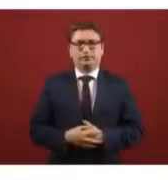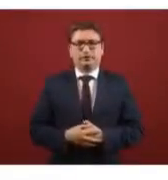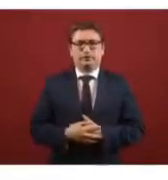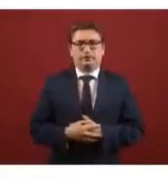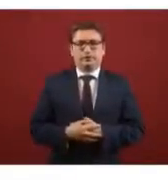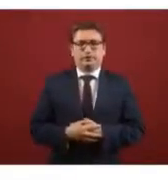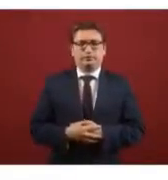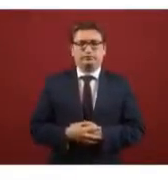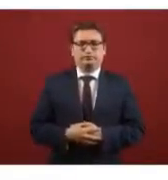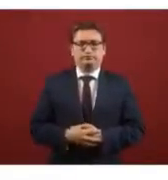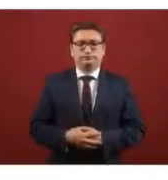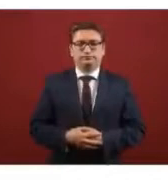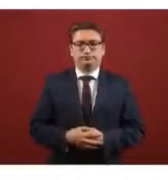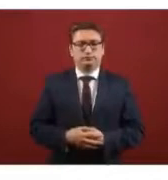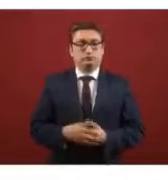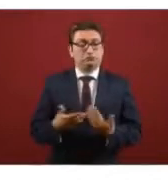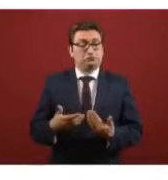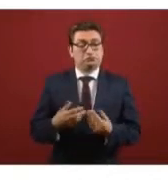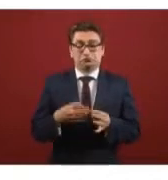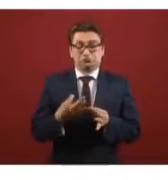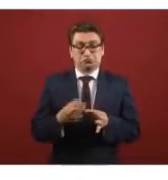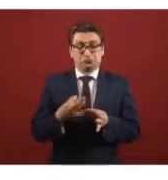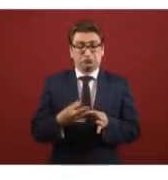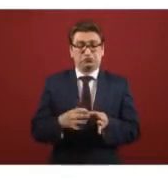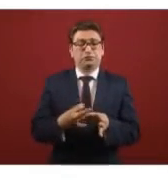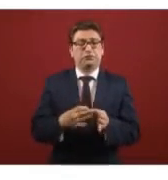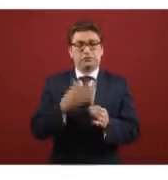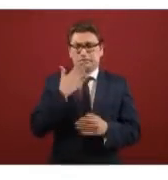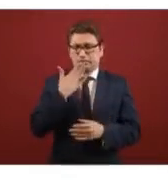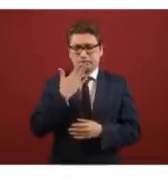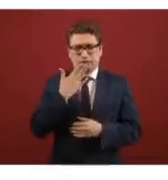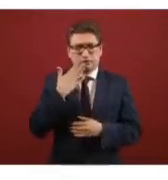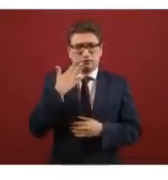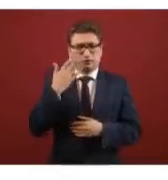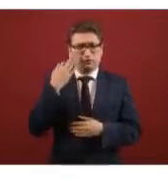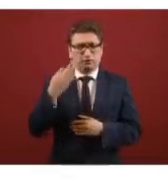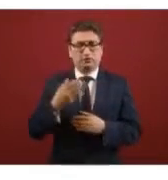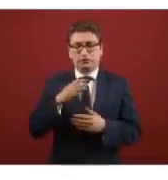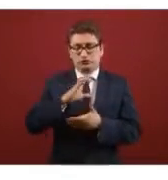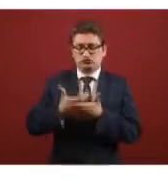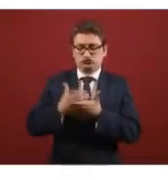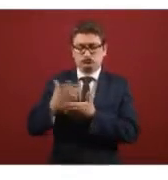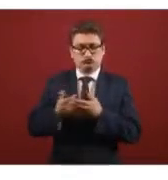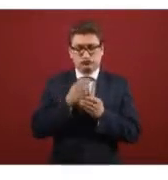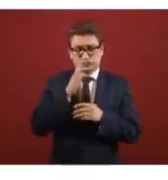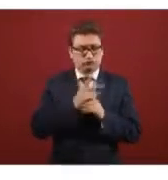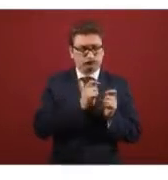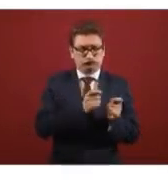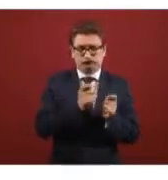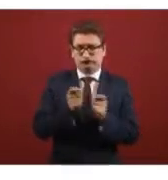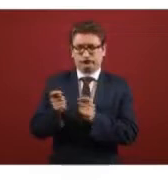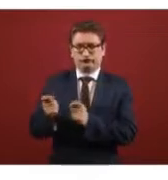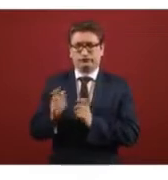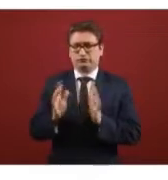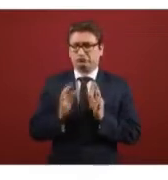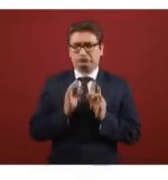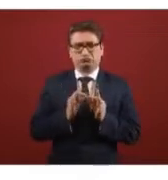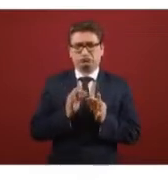esto terminó muy bien, That lo que es ended la really well, fase de which is the adjudicación, phase of y pues